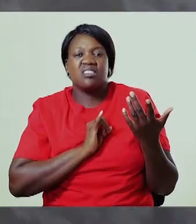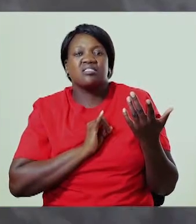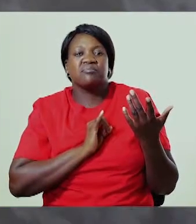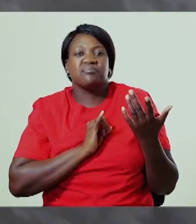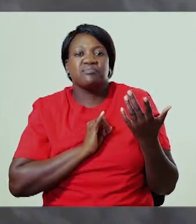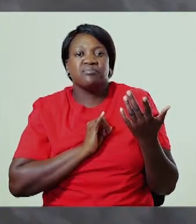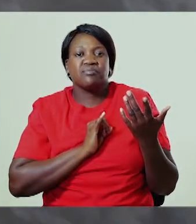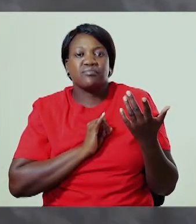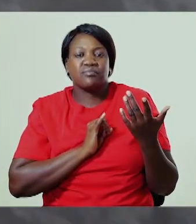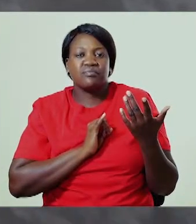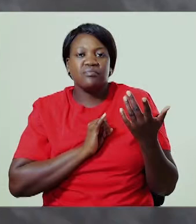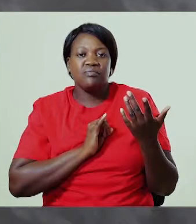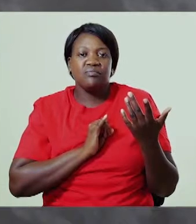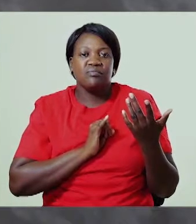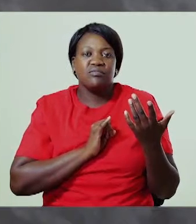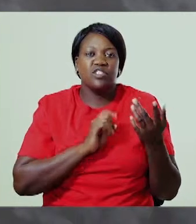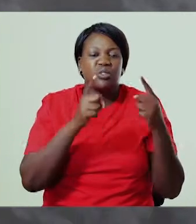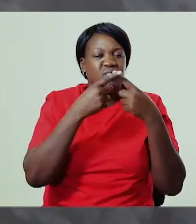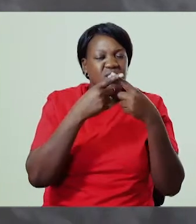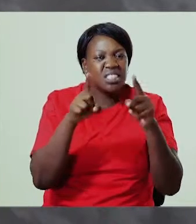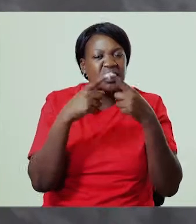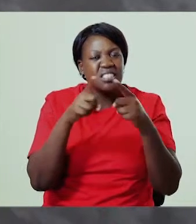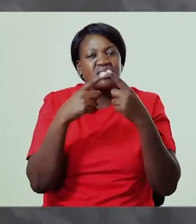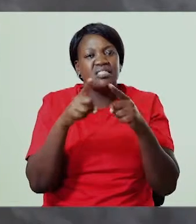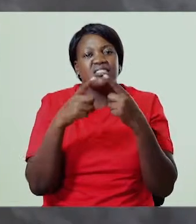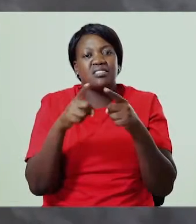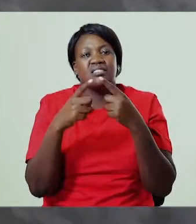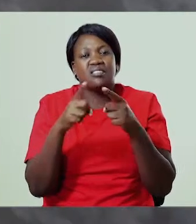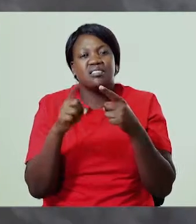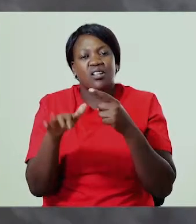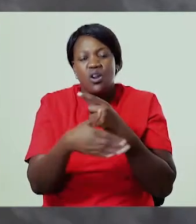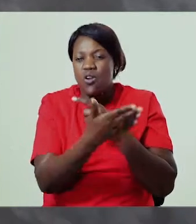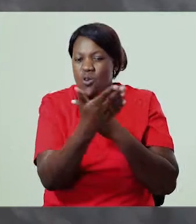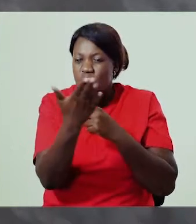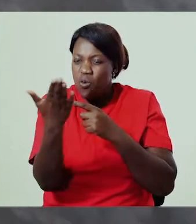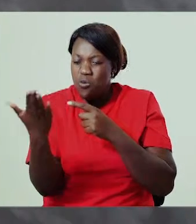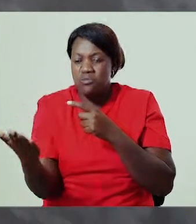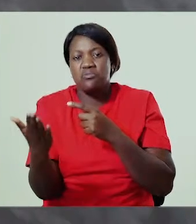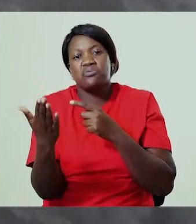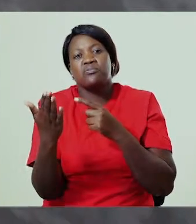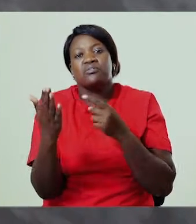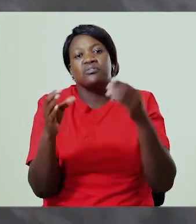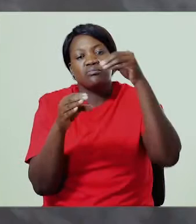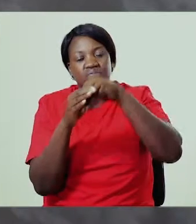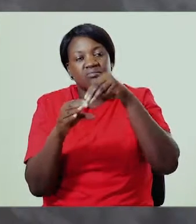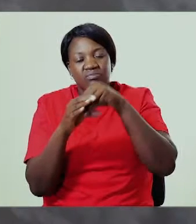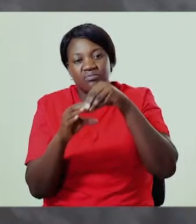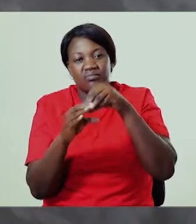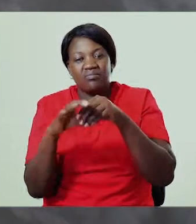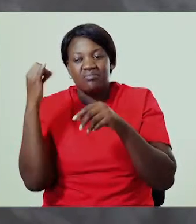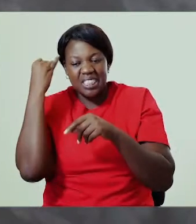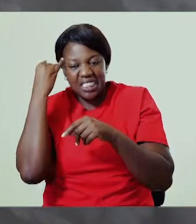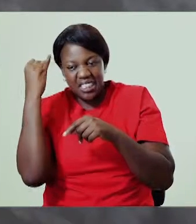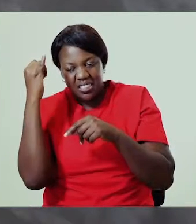cases, we refer to an omniscient narrator, meaning it is an all-knowing author who knows all the